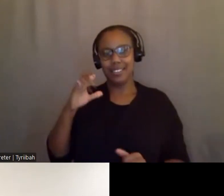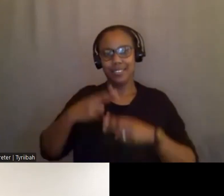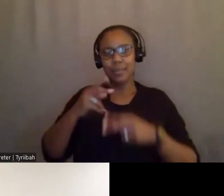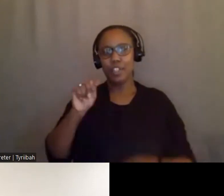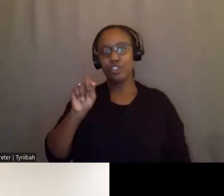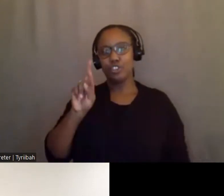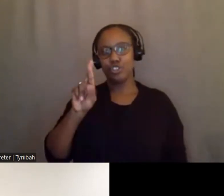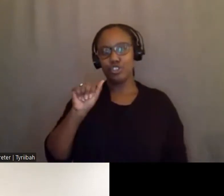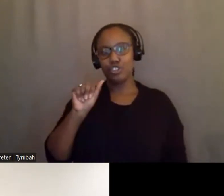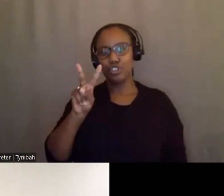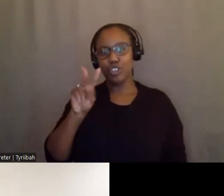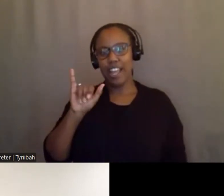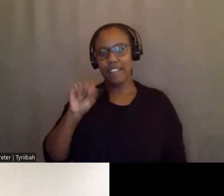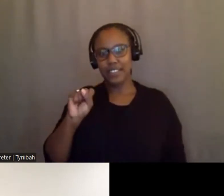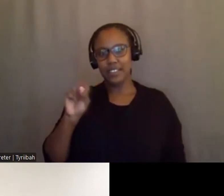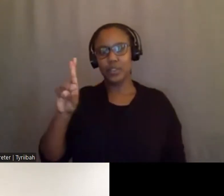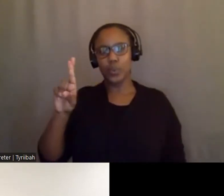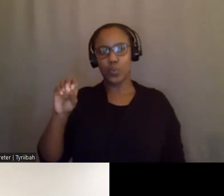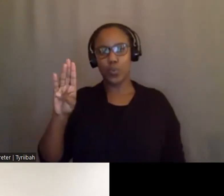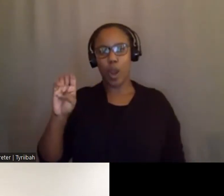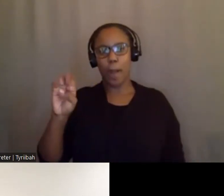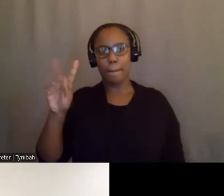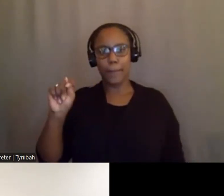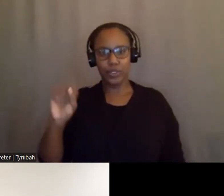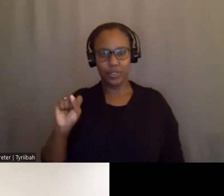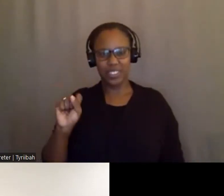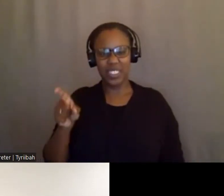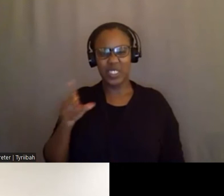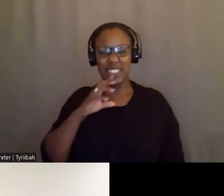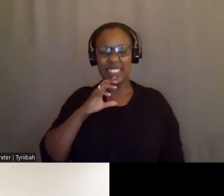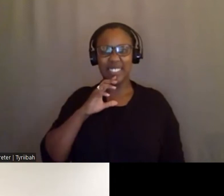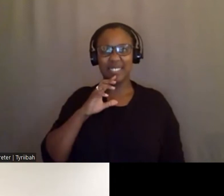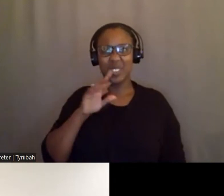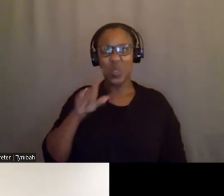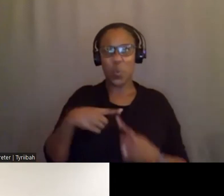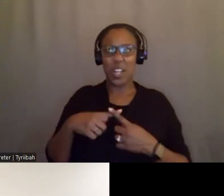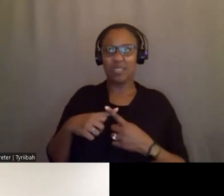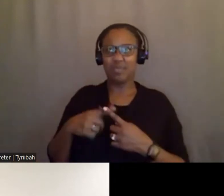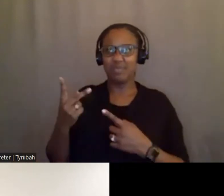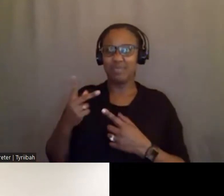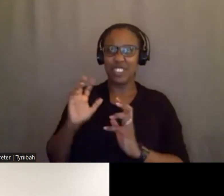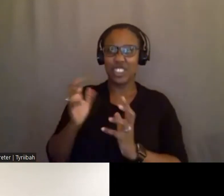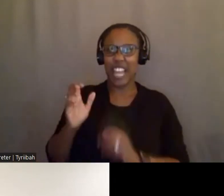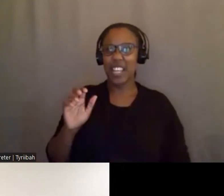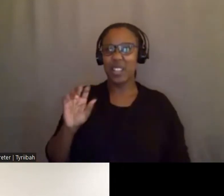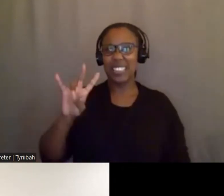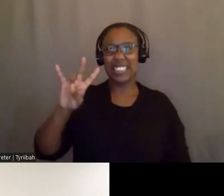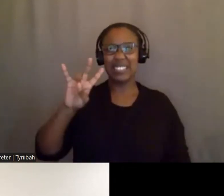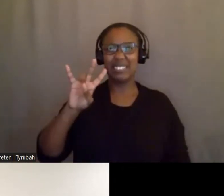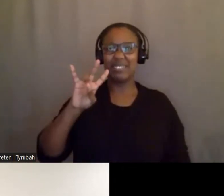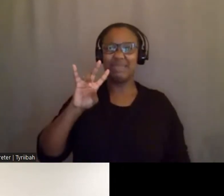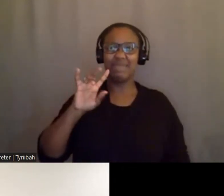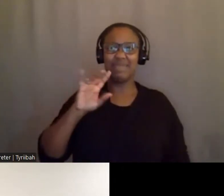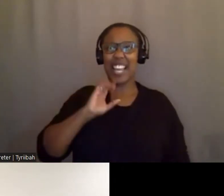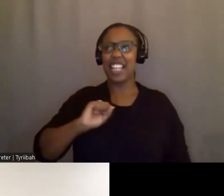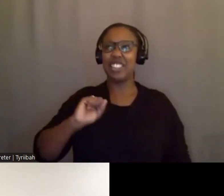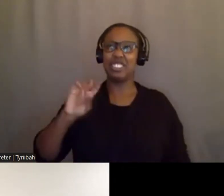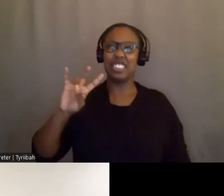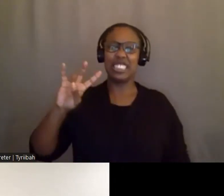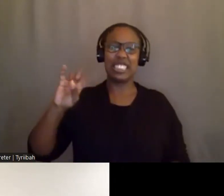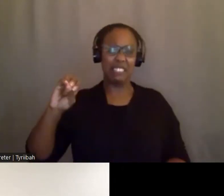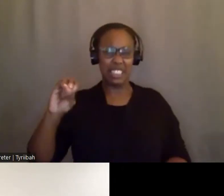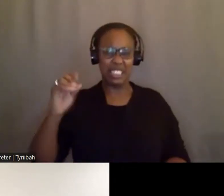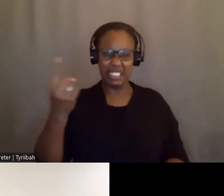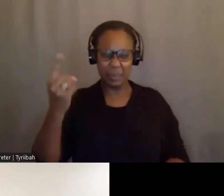I talked to him. And he talked about how important it was for him to be recognized by